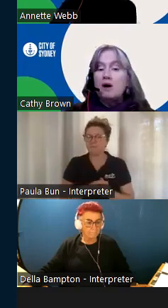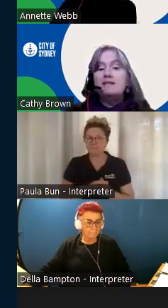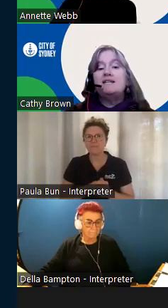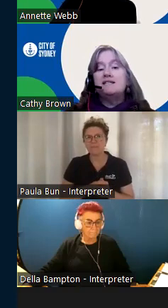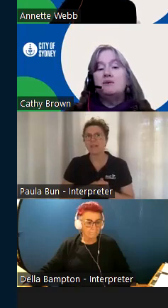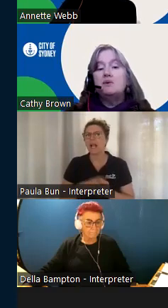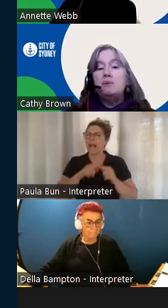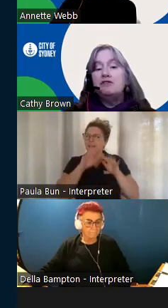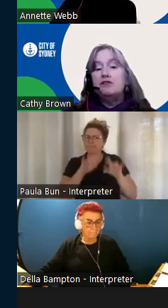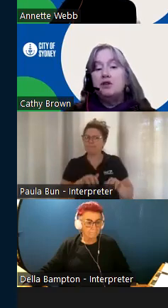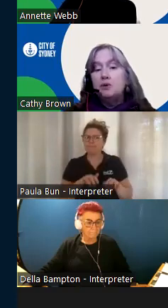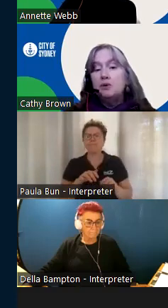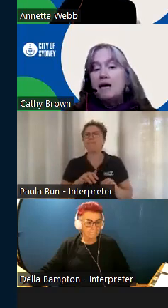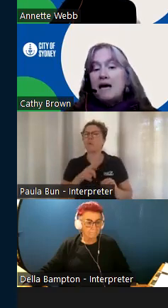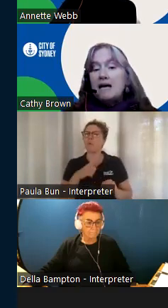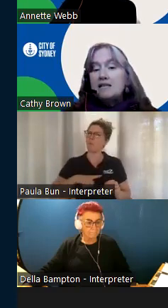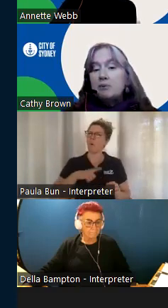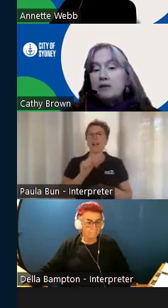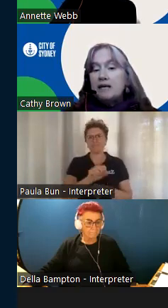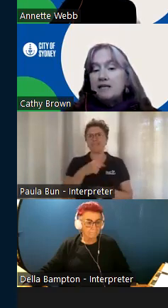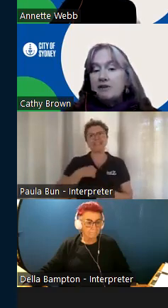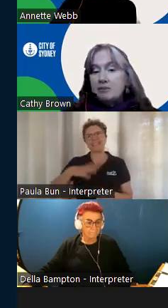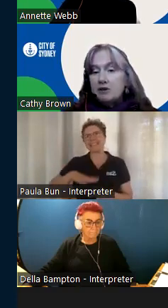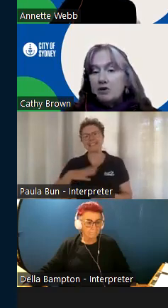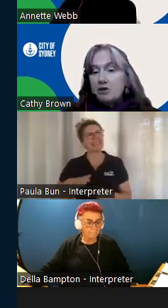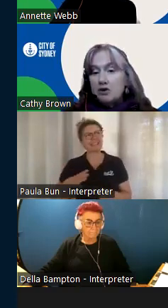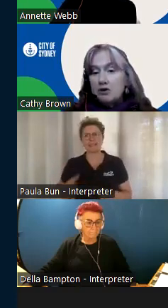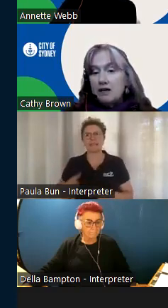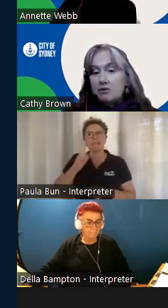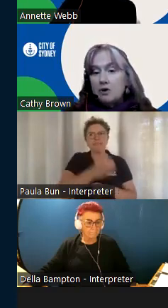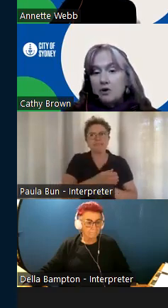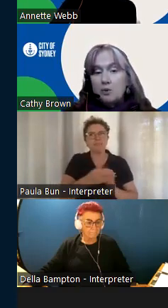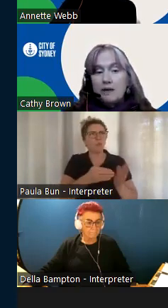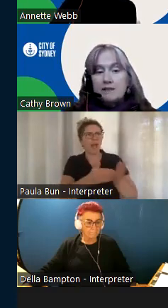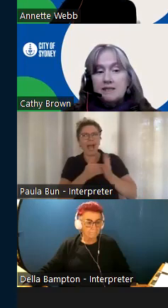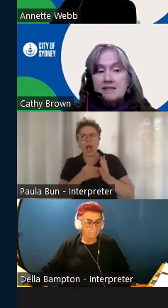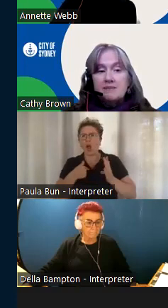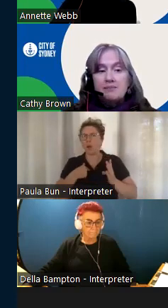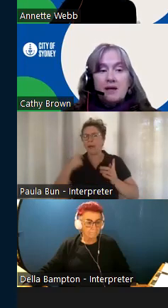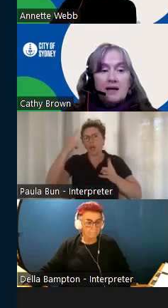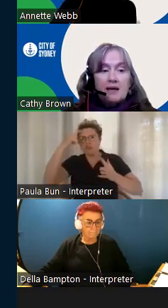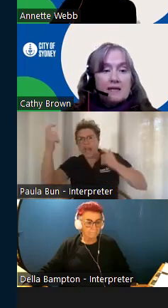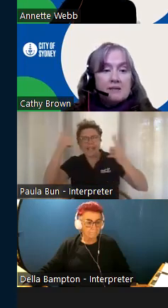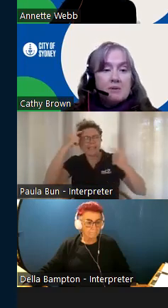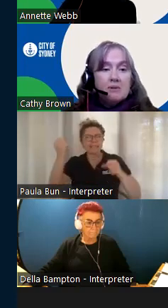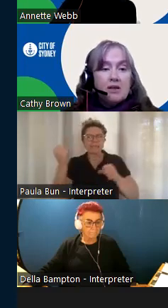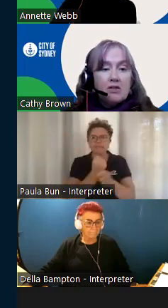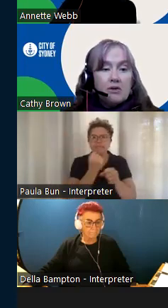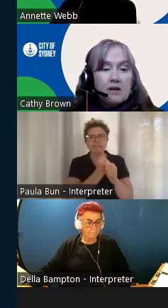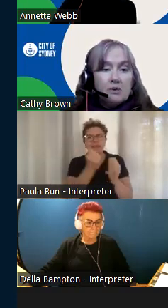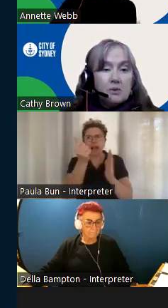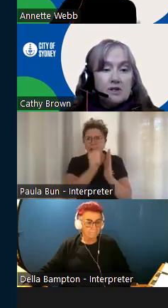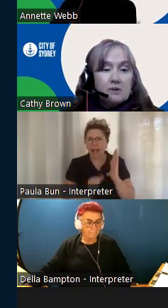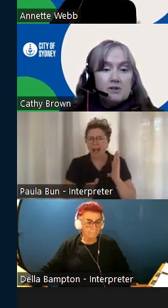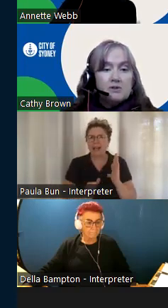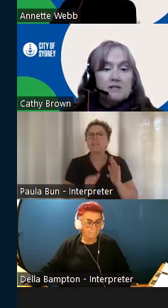about why the tenancy will benefit you at this point in the development of your creative work or practice. And maximum